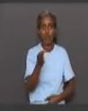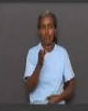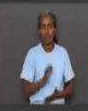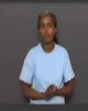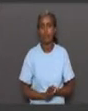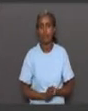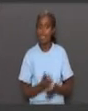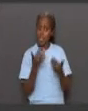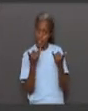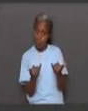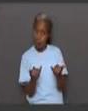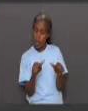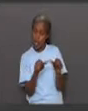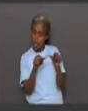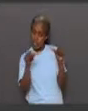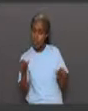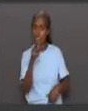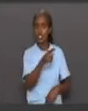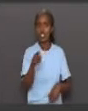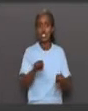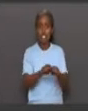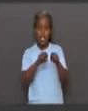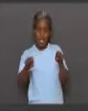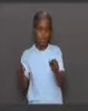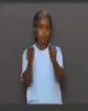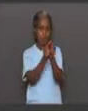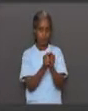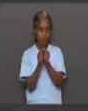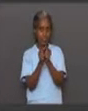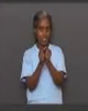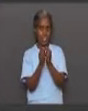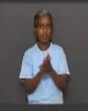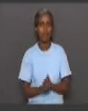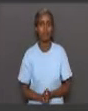Now, let us measure each segment together.